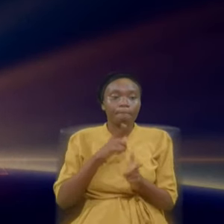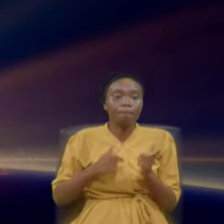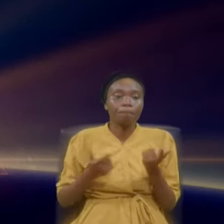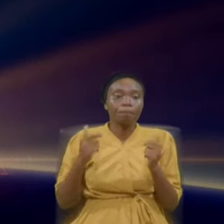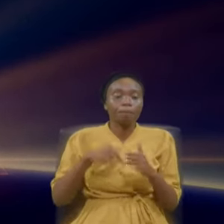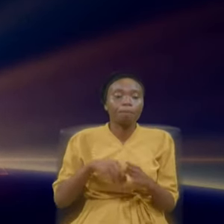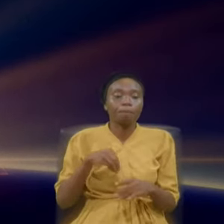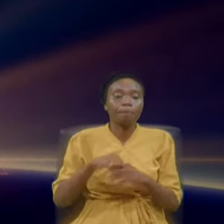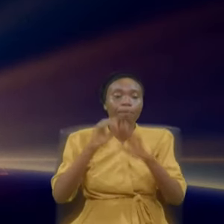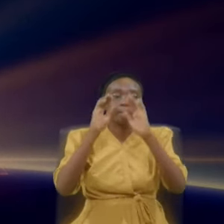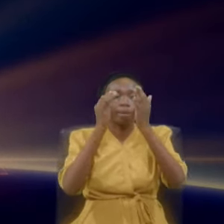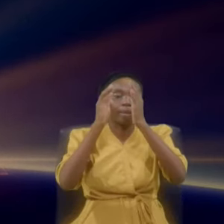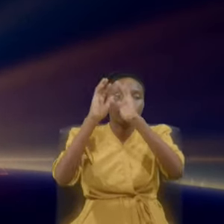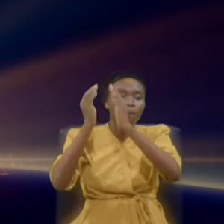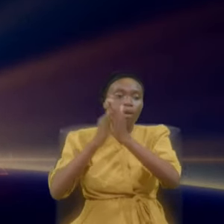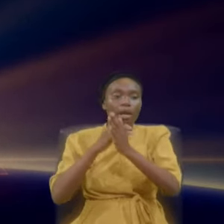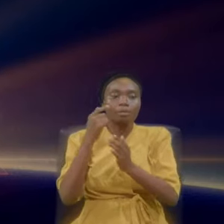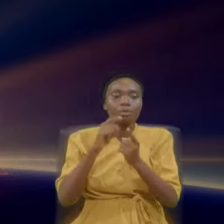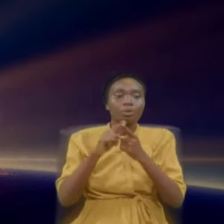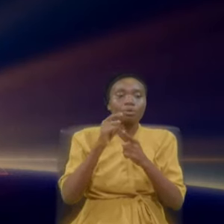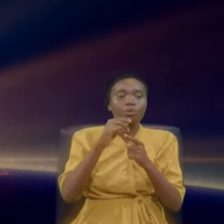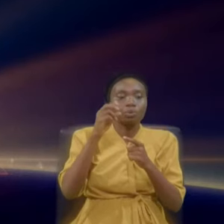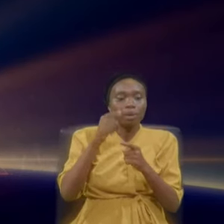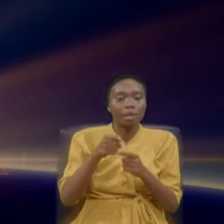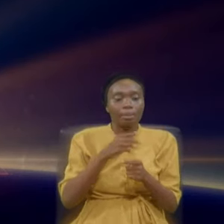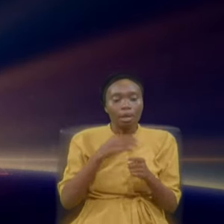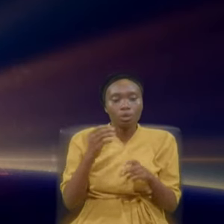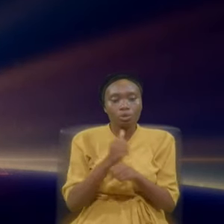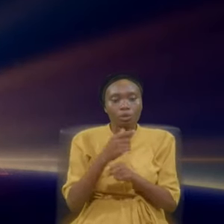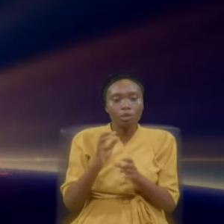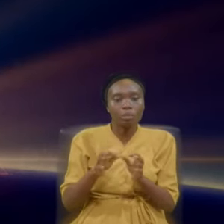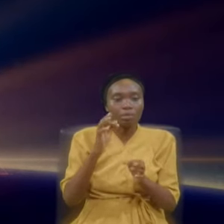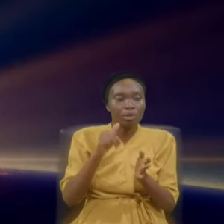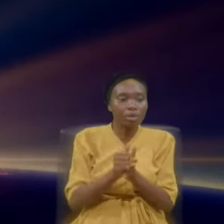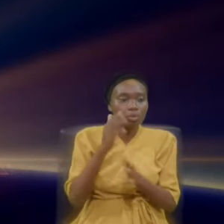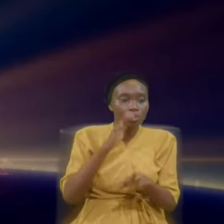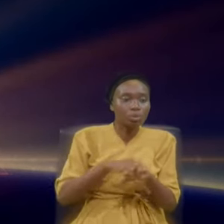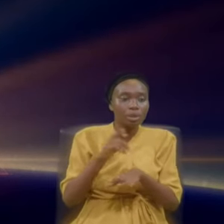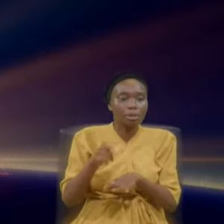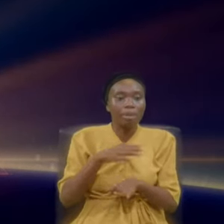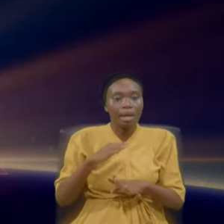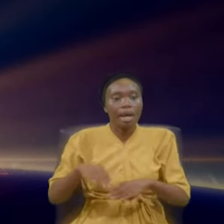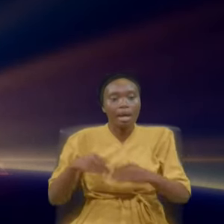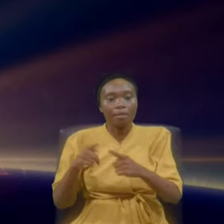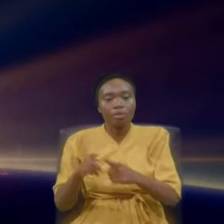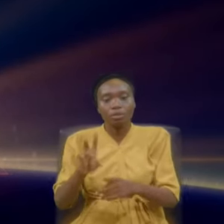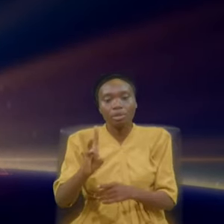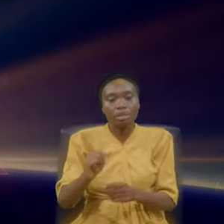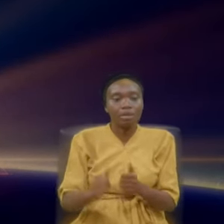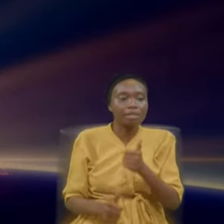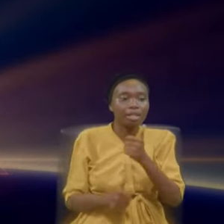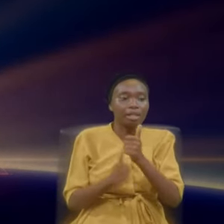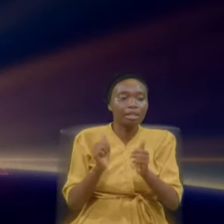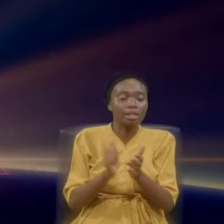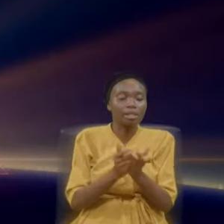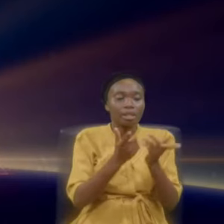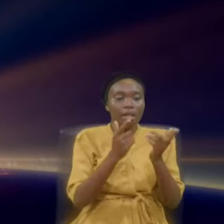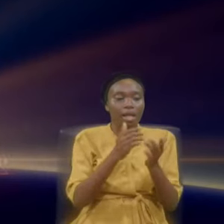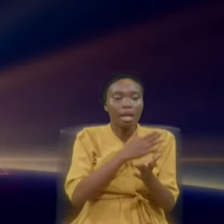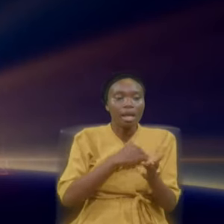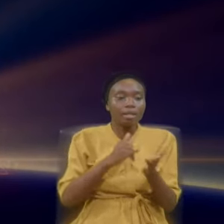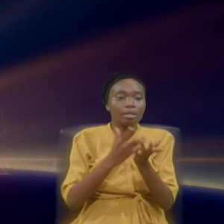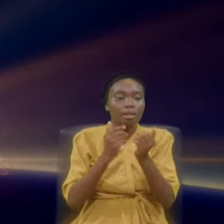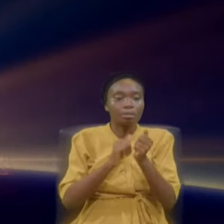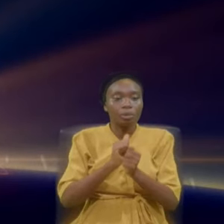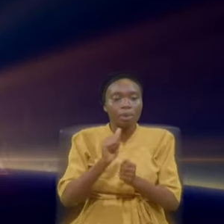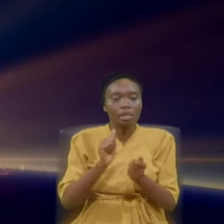the Lord came down in a cloud, and spake unto him, and took of the Spirit that was upon him, and gave it unto the 70 elders.